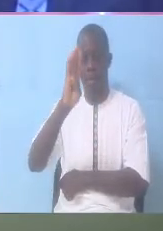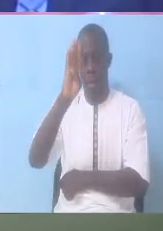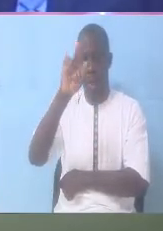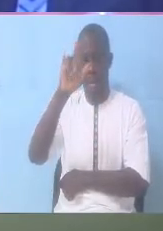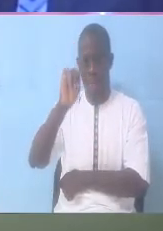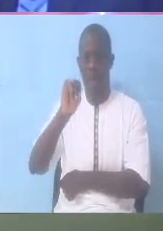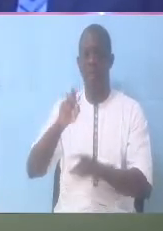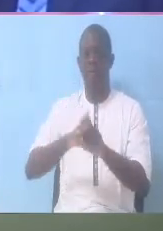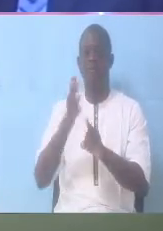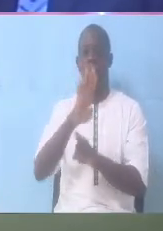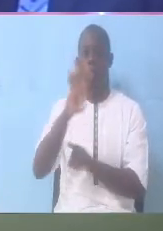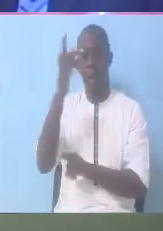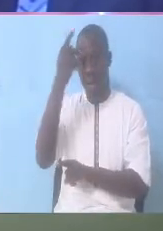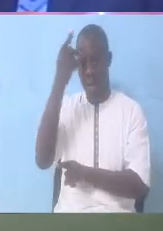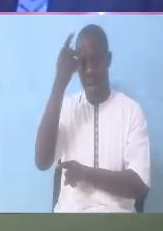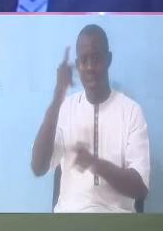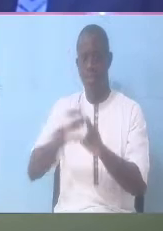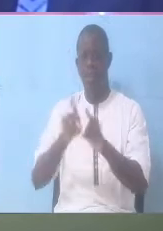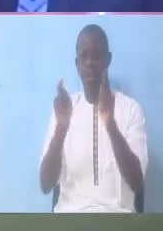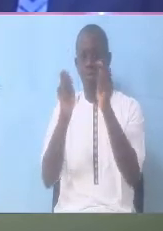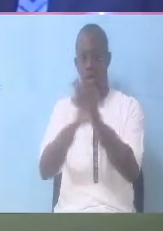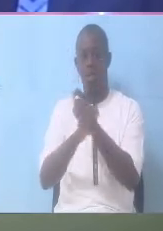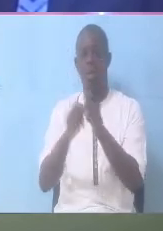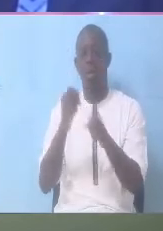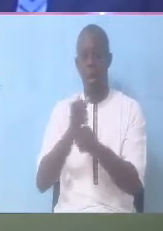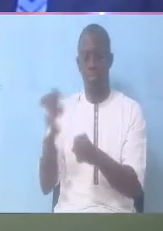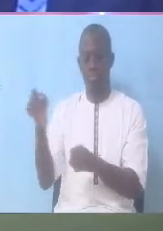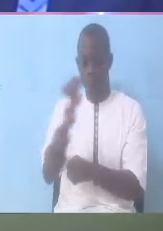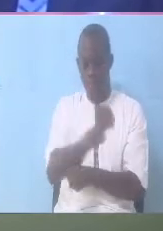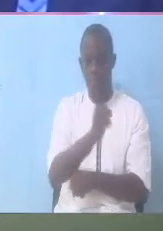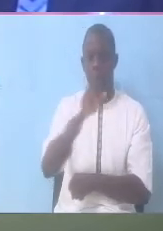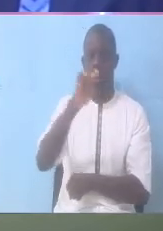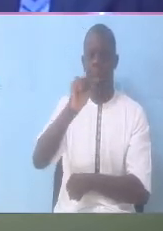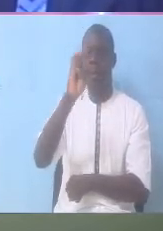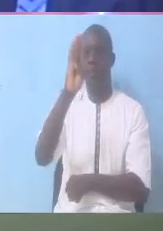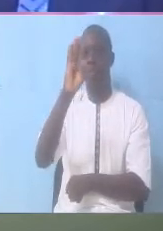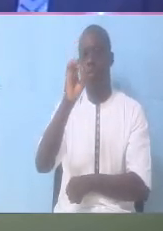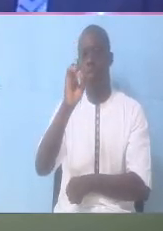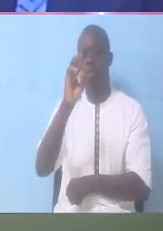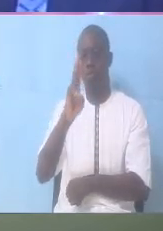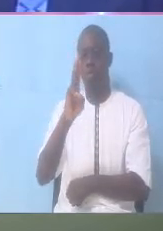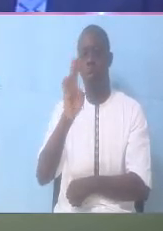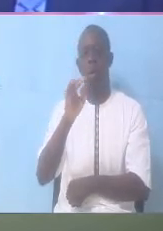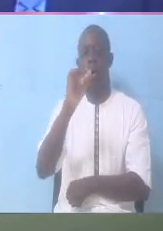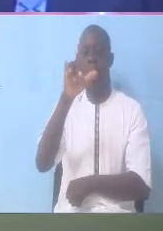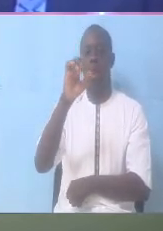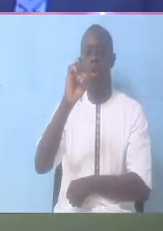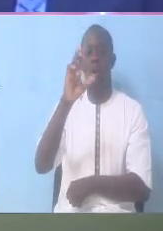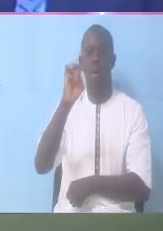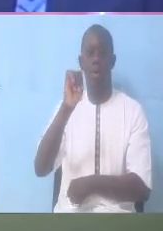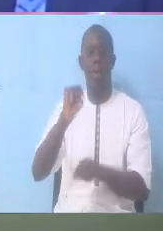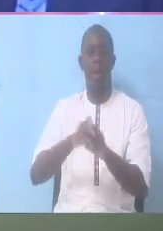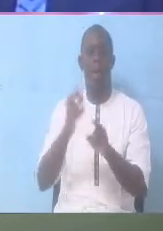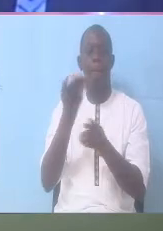Ibulo there because he came to understand Tumbul was doing so many things that he didn't ask him to do, and then his name